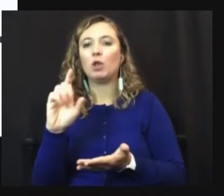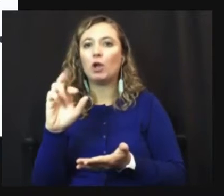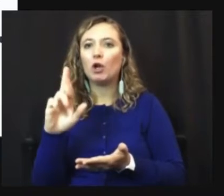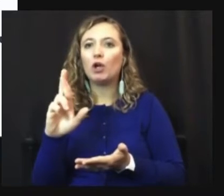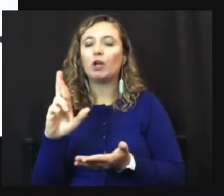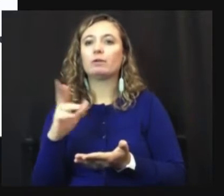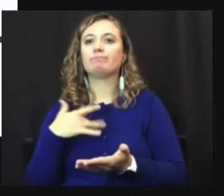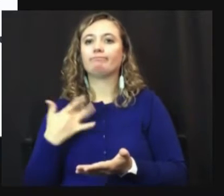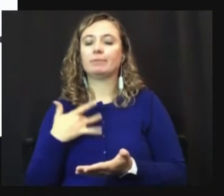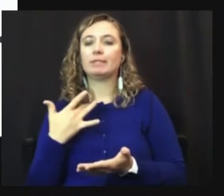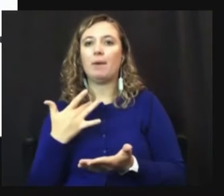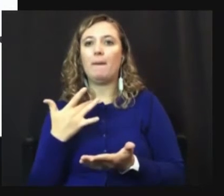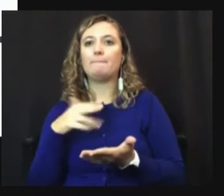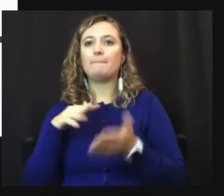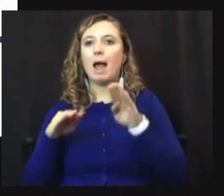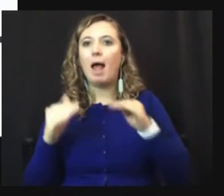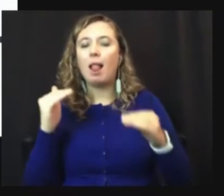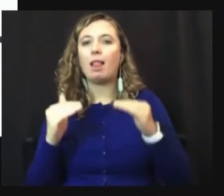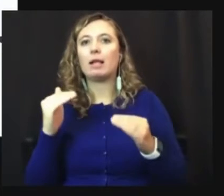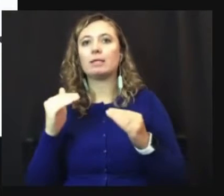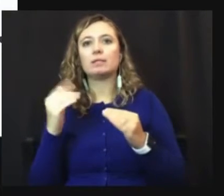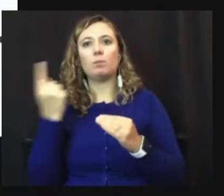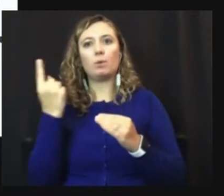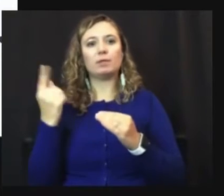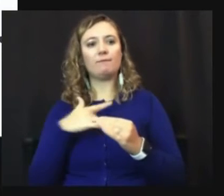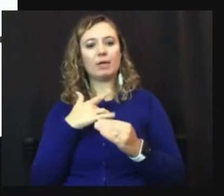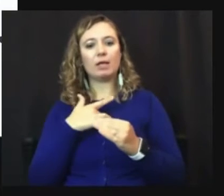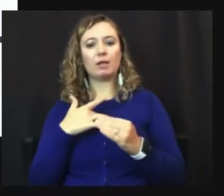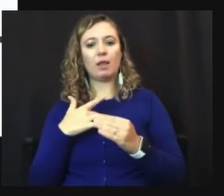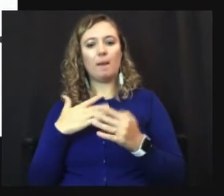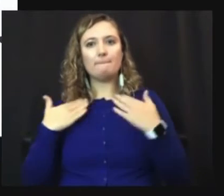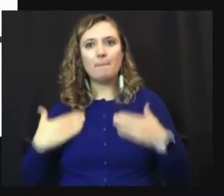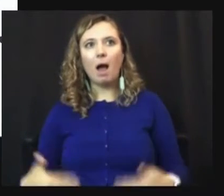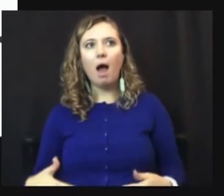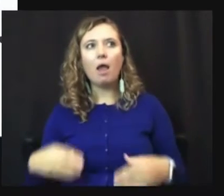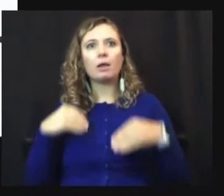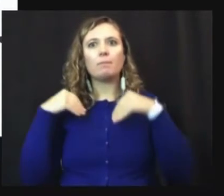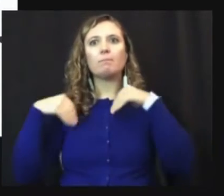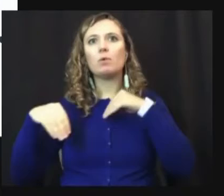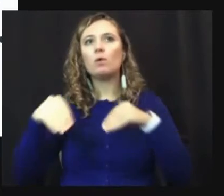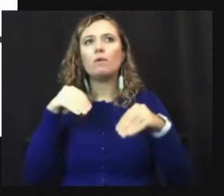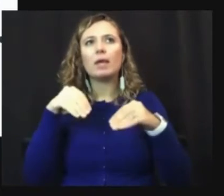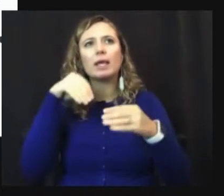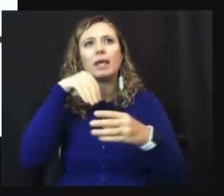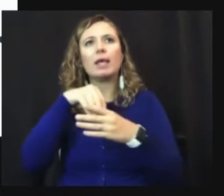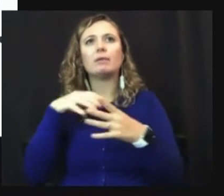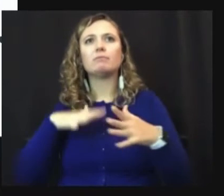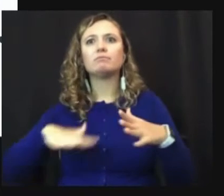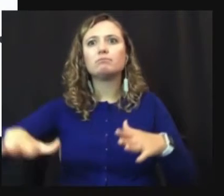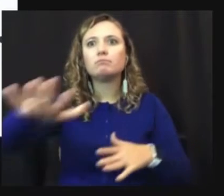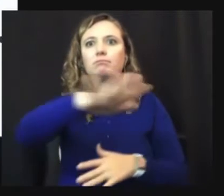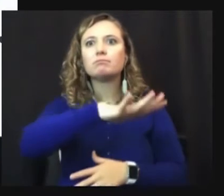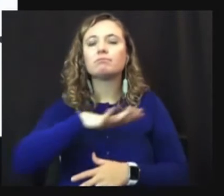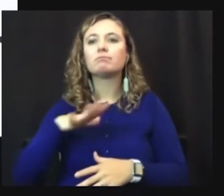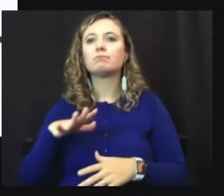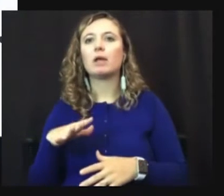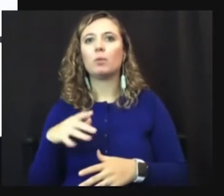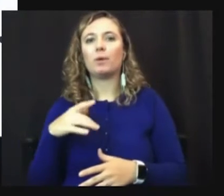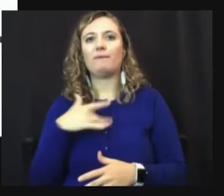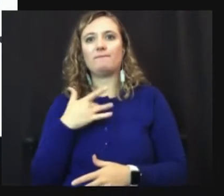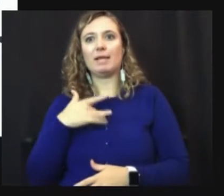twirling, they're feeling their body and its movement through space. And when we feel these